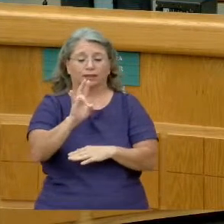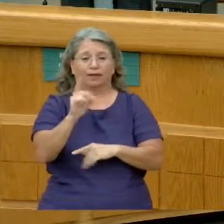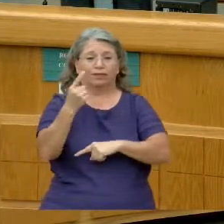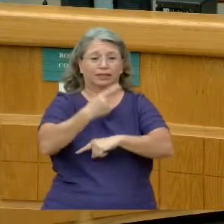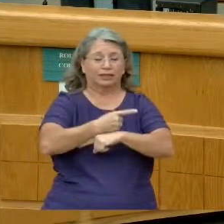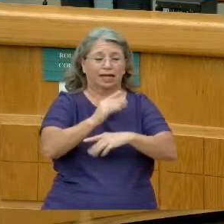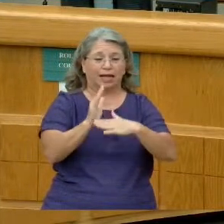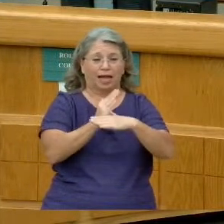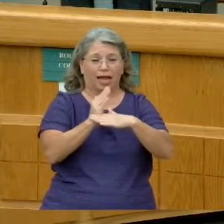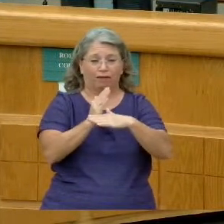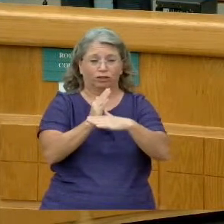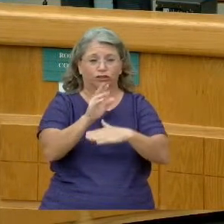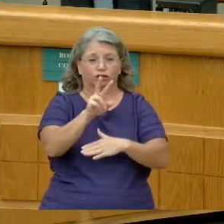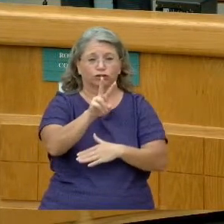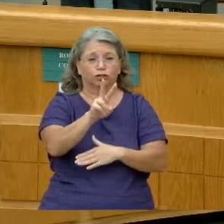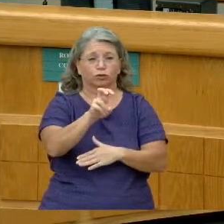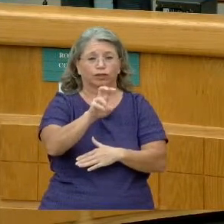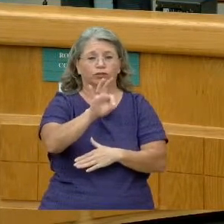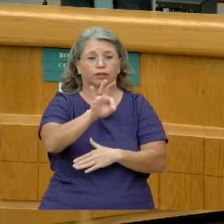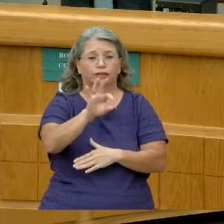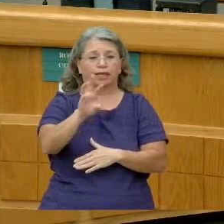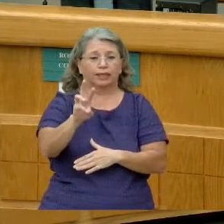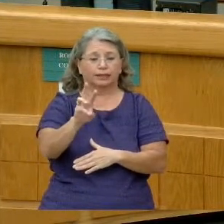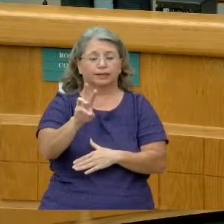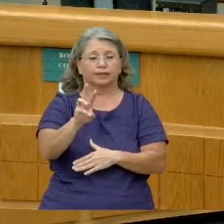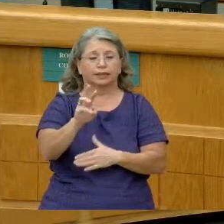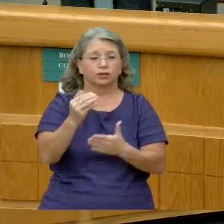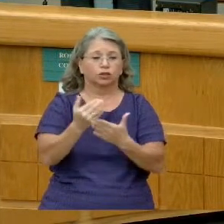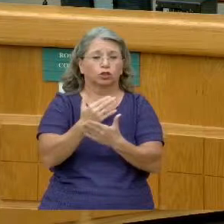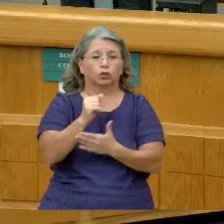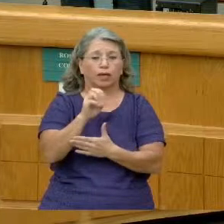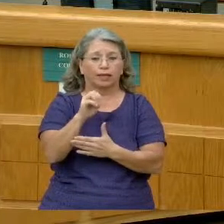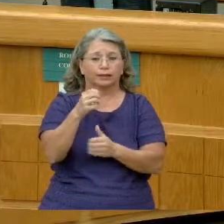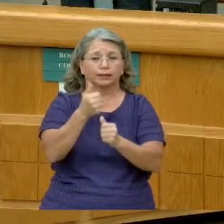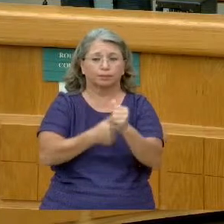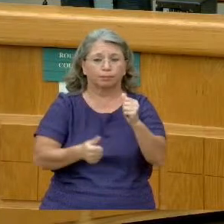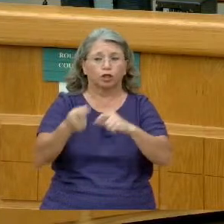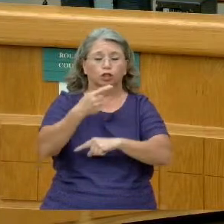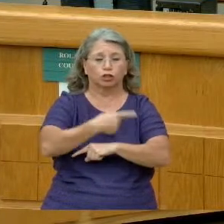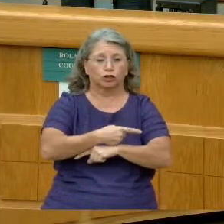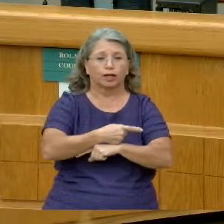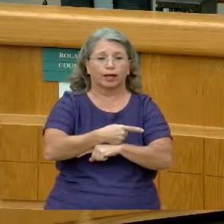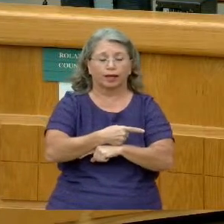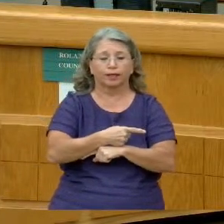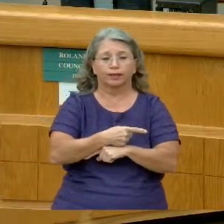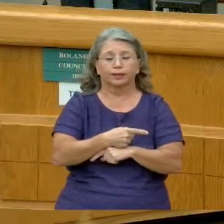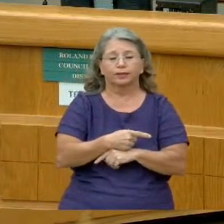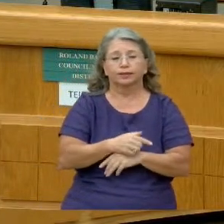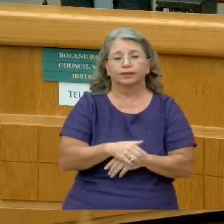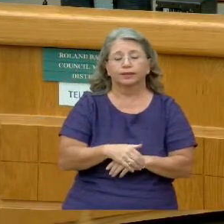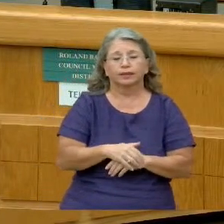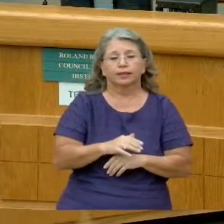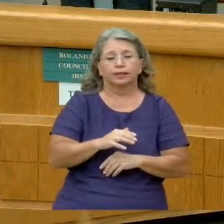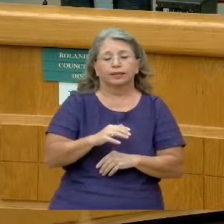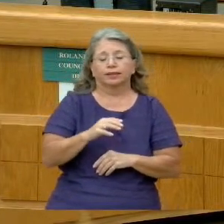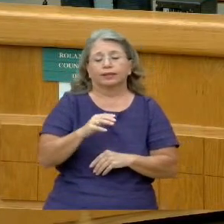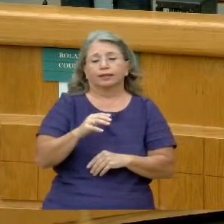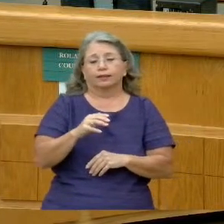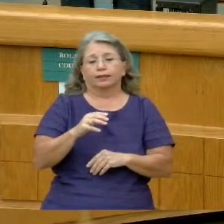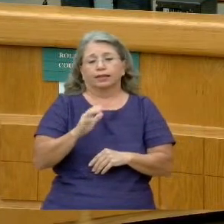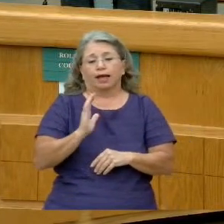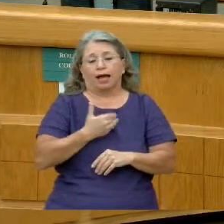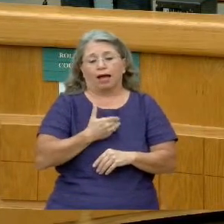is 296 new confirmed cases. So today's 500 surpasses that 7-day average by about 200.